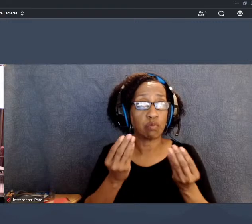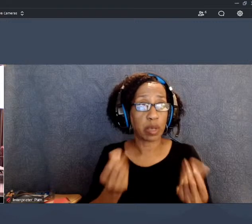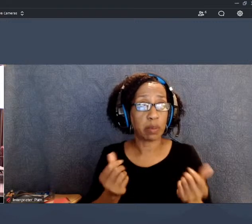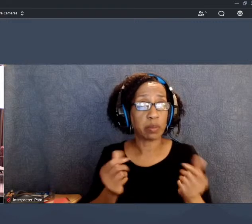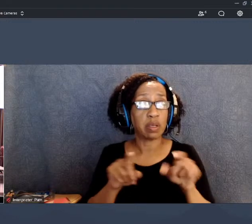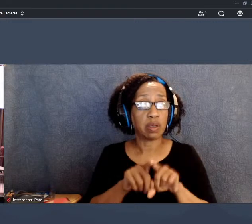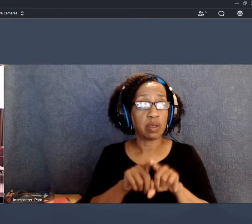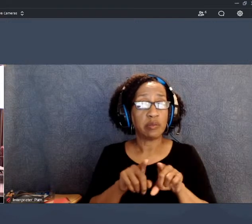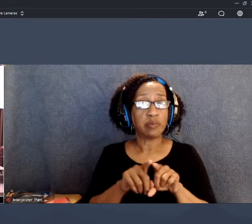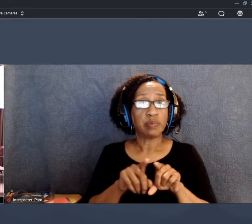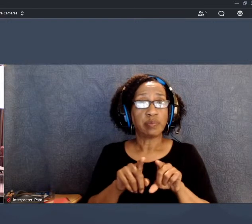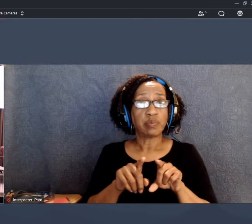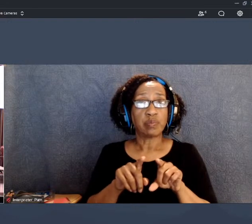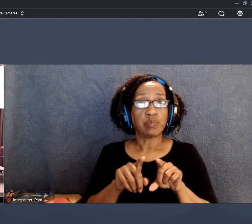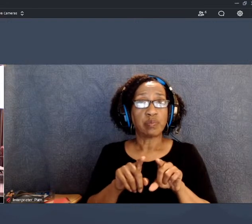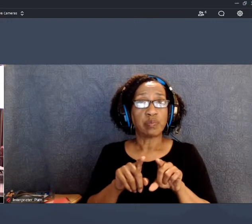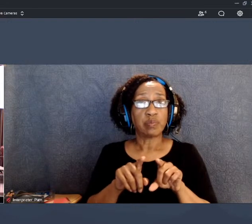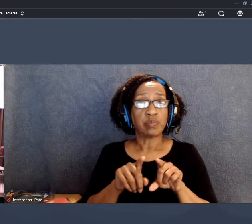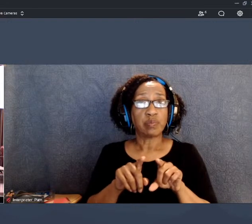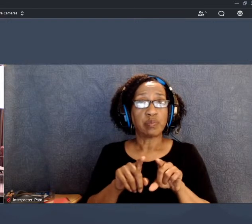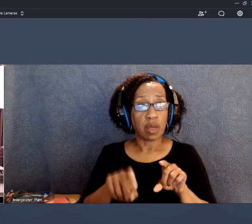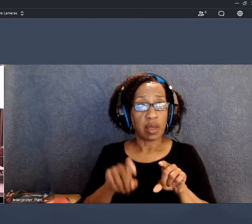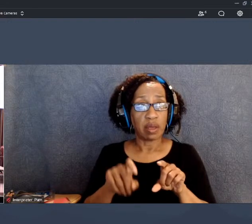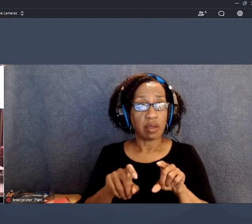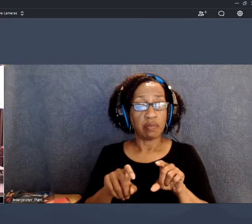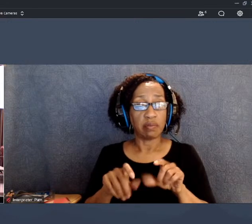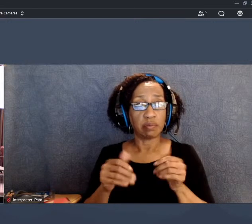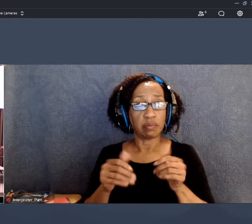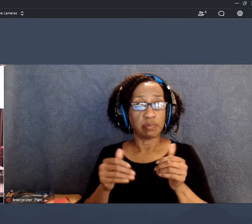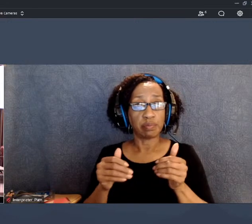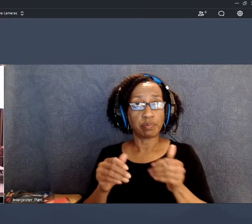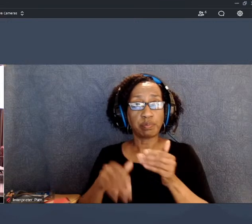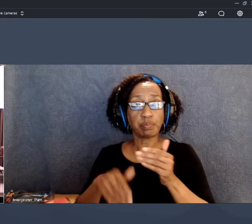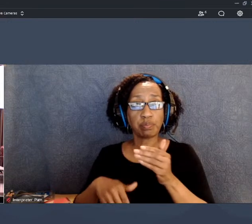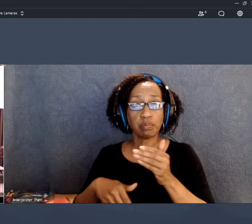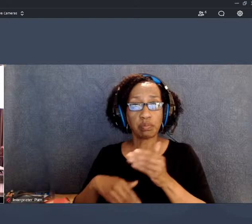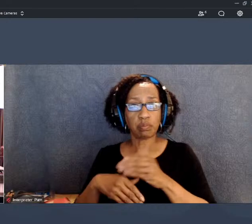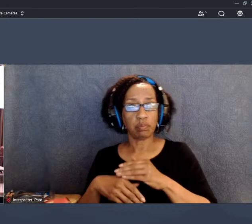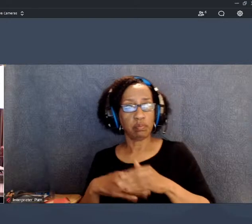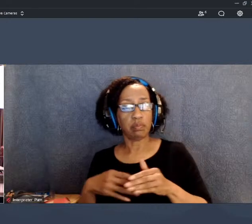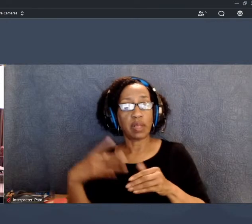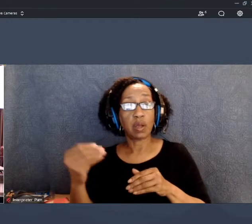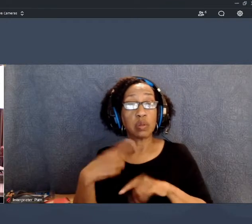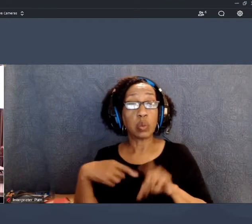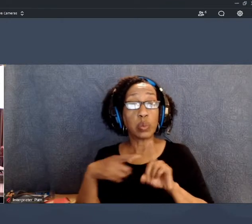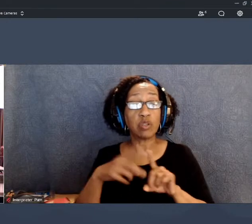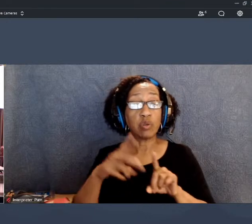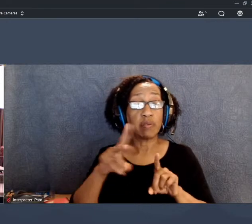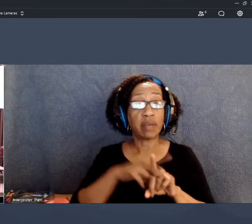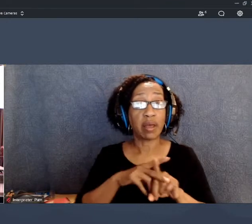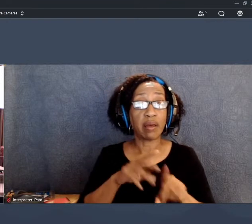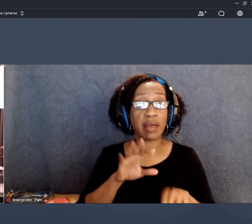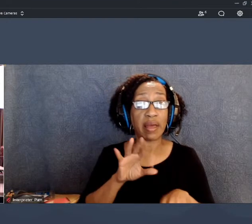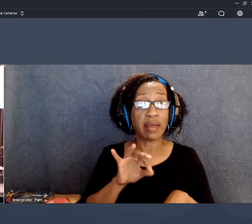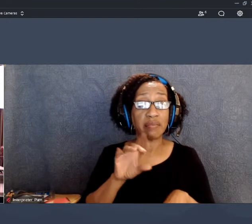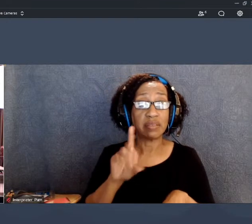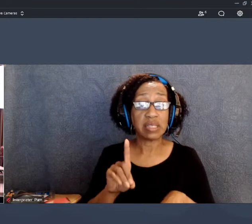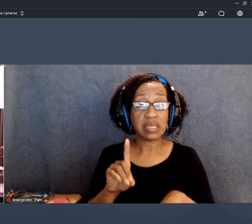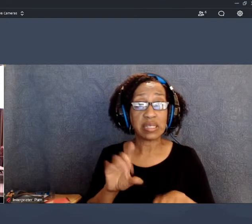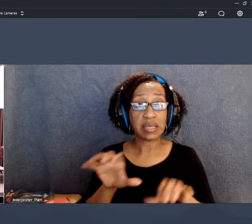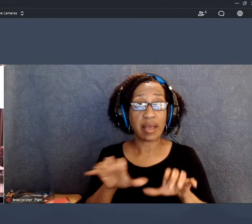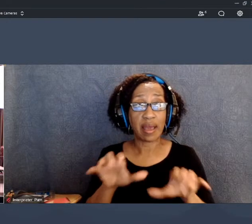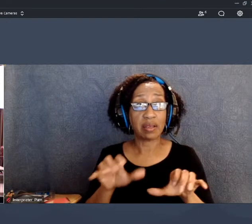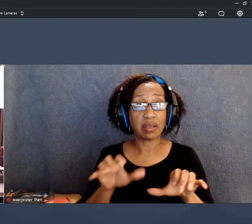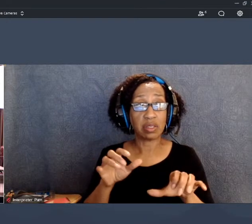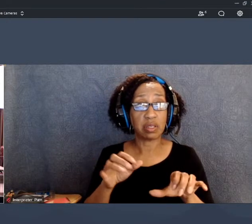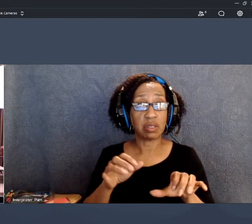forcible entry and detainer action, eviction. In addition to that, when you file an FED action before the court and you're able